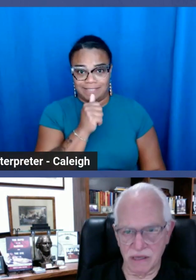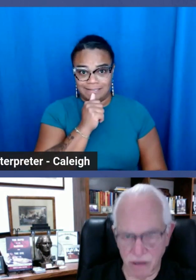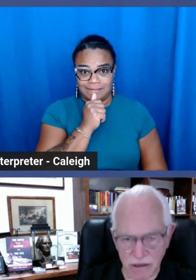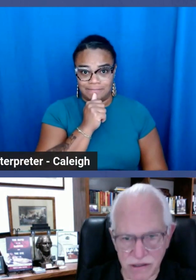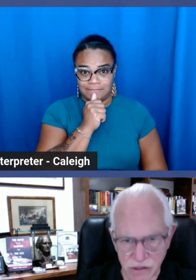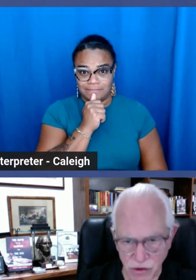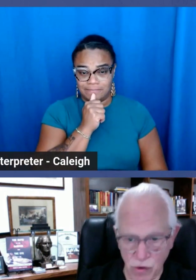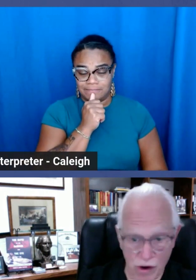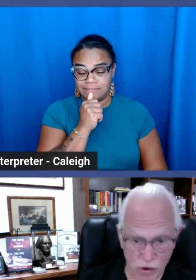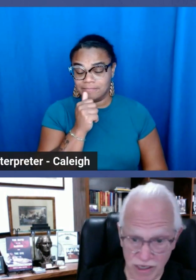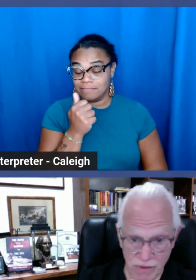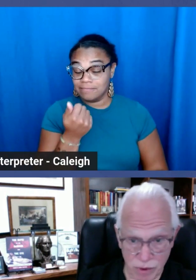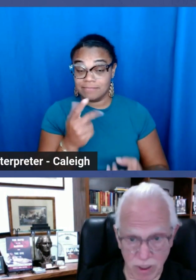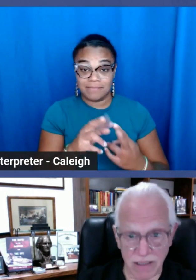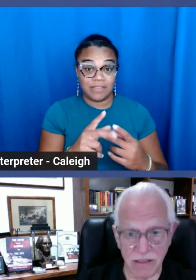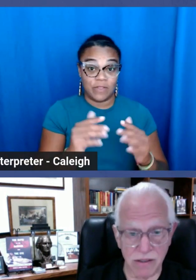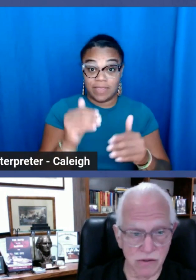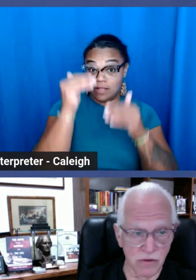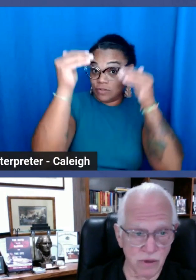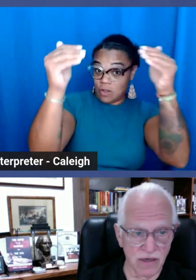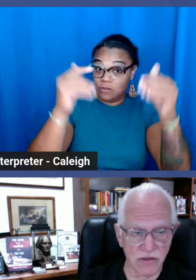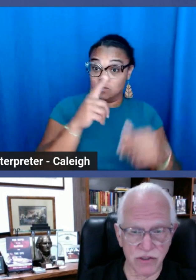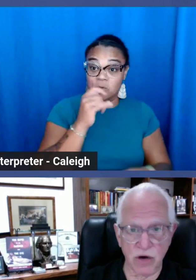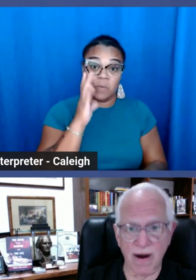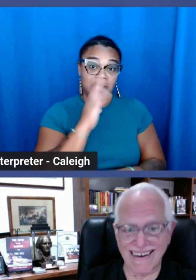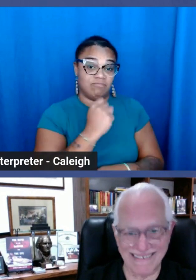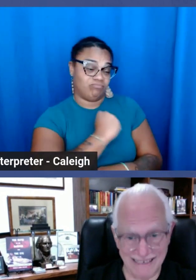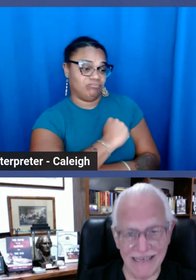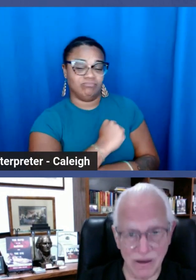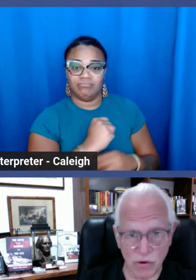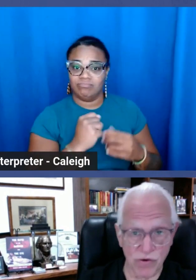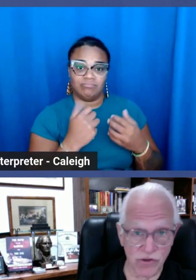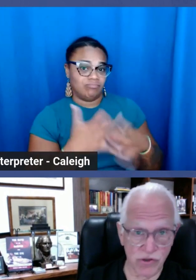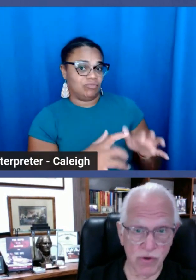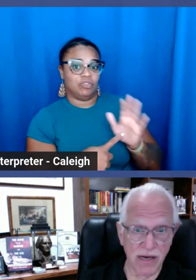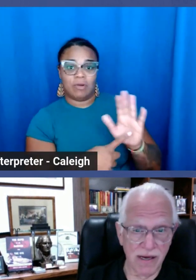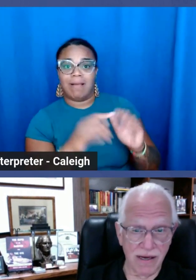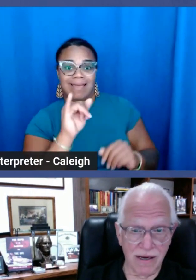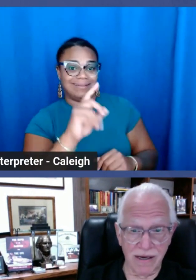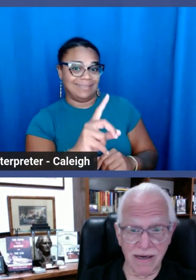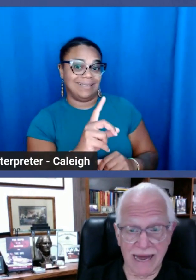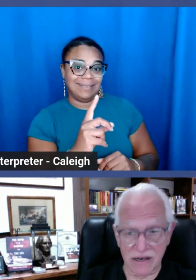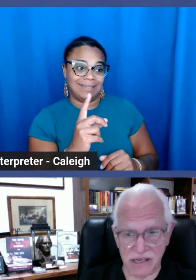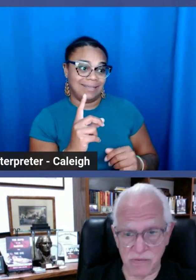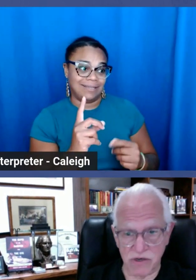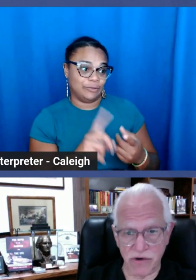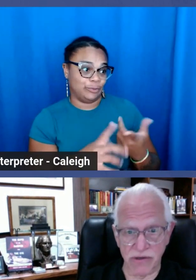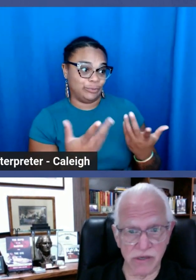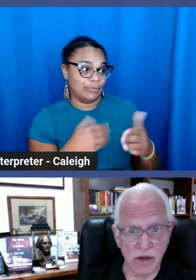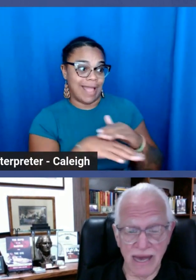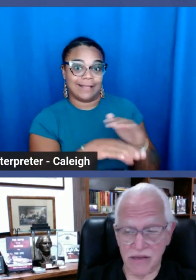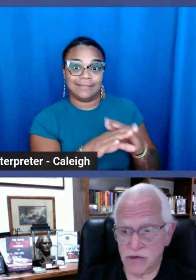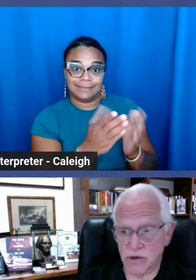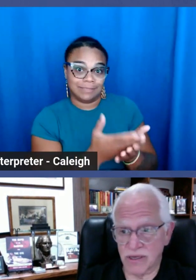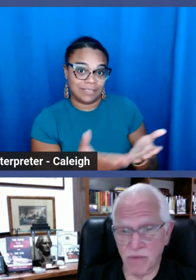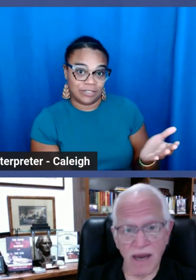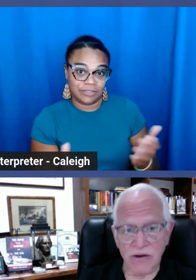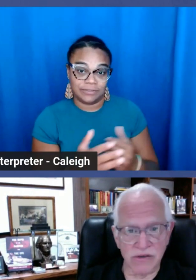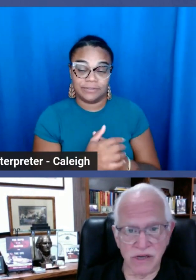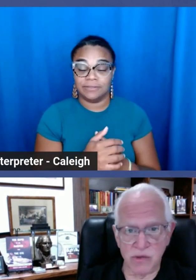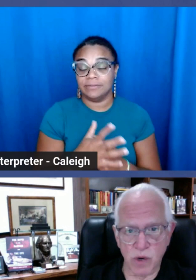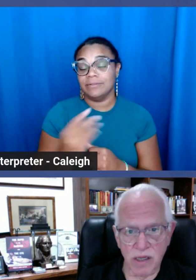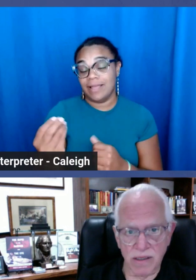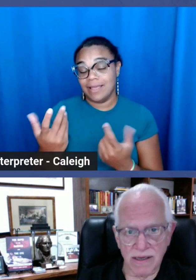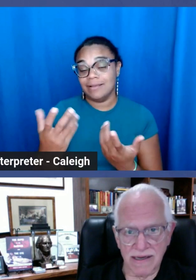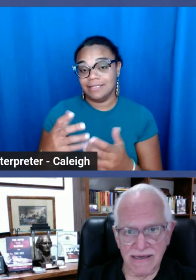the adults who are going to be reluctant to show ID in order to access materials, and certainly